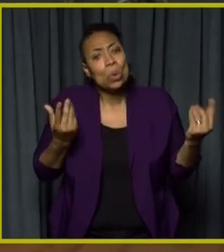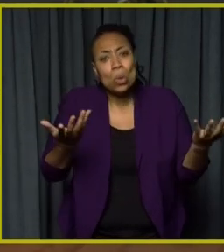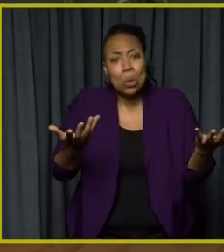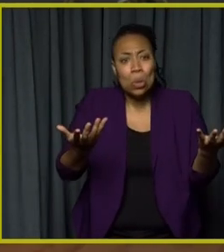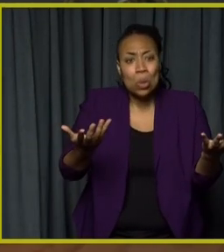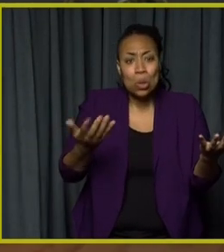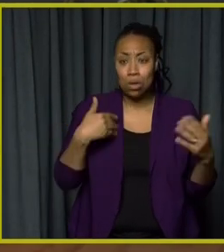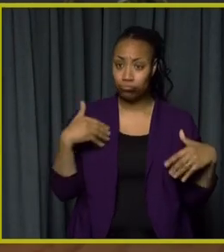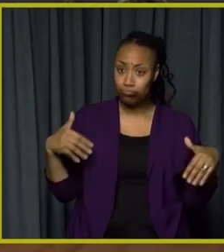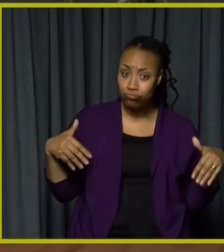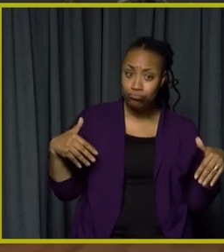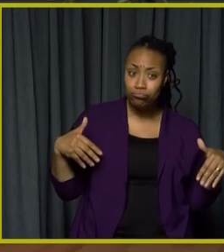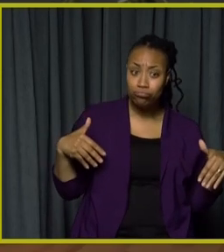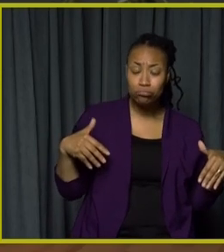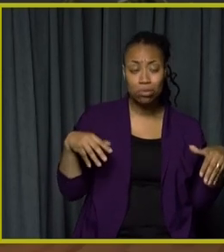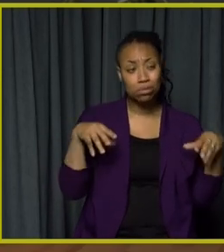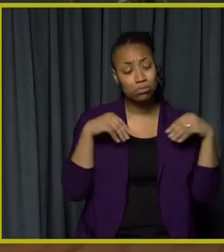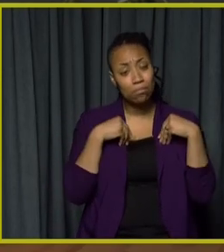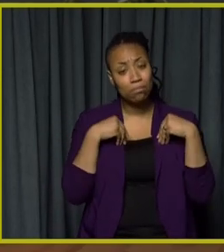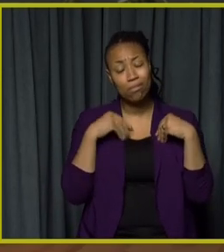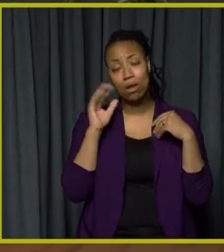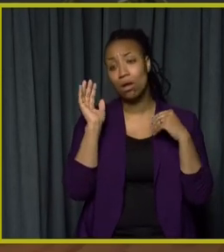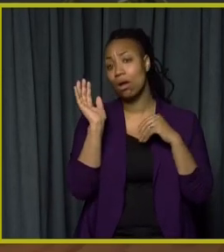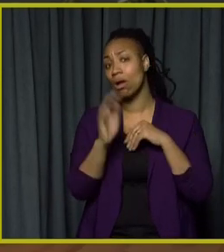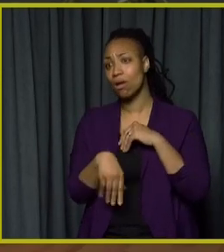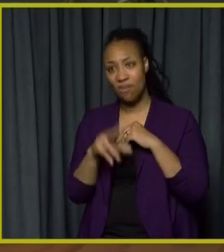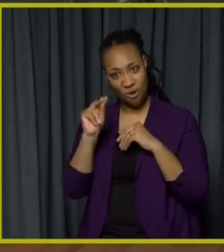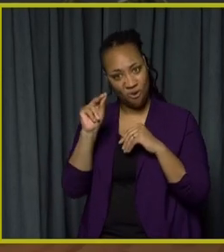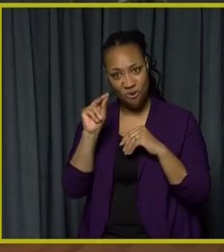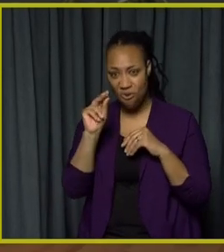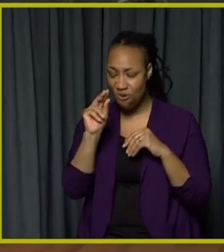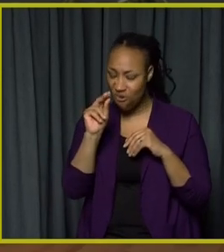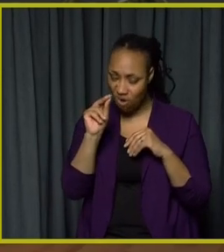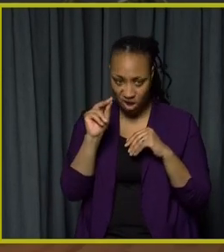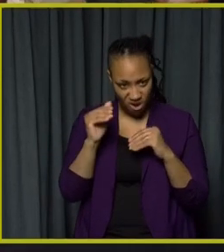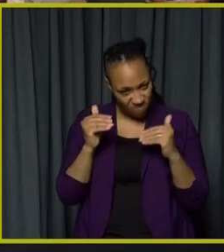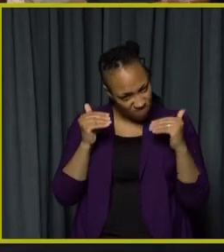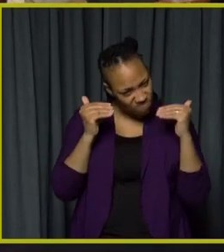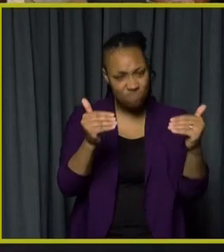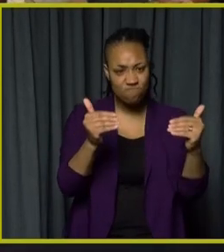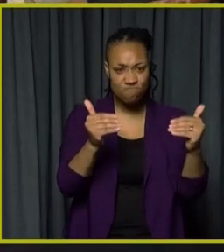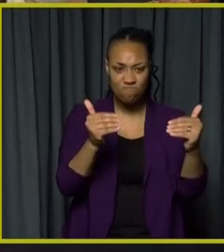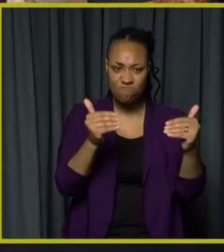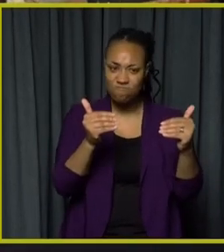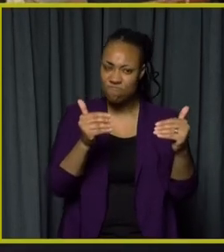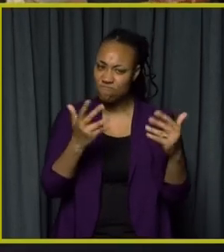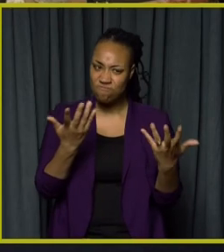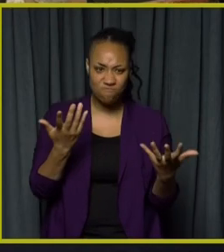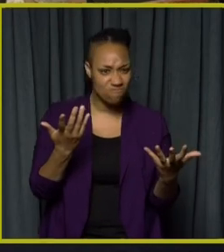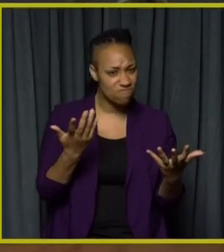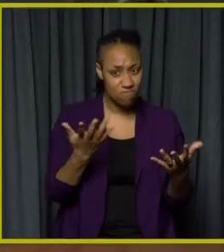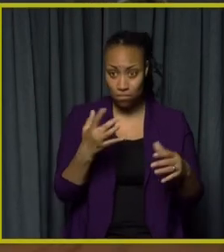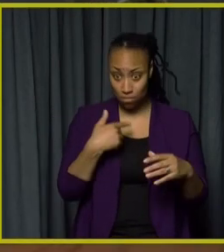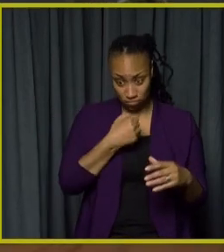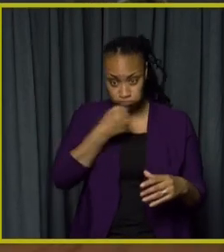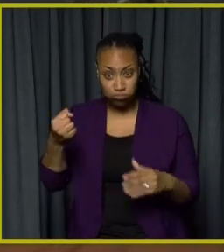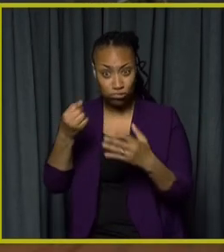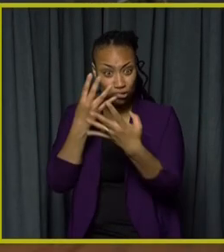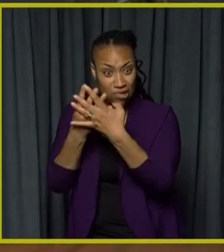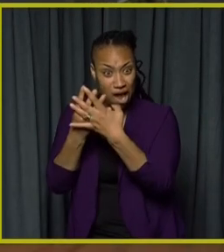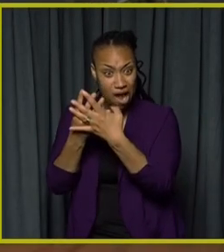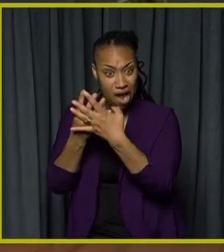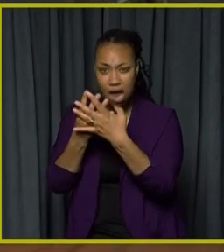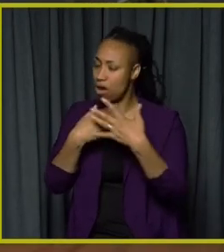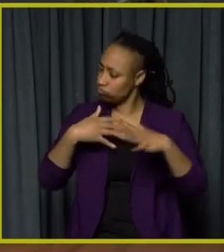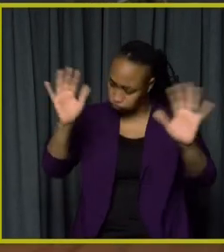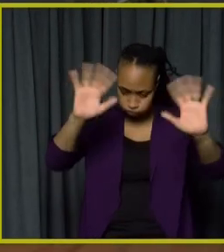and let it happen to us all over again? To be whipped, put in jail? For what? Because we feel like we